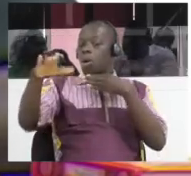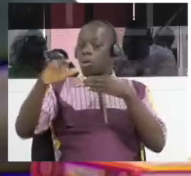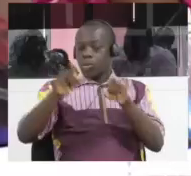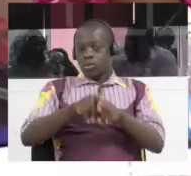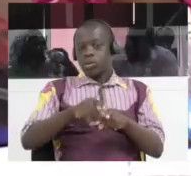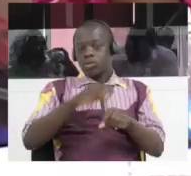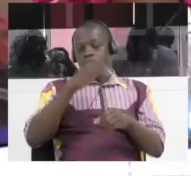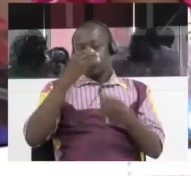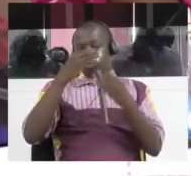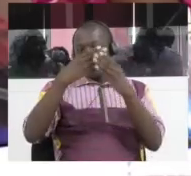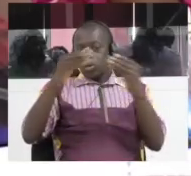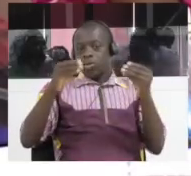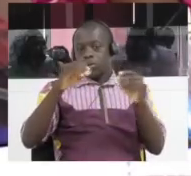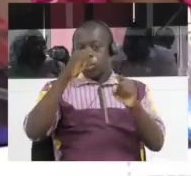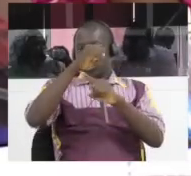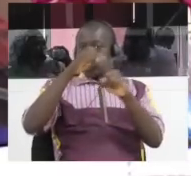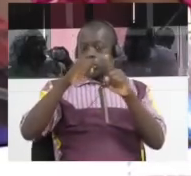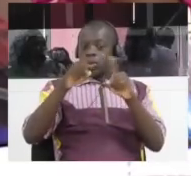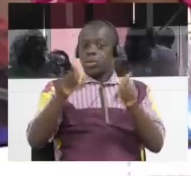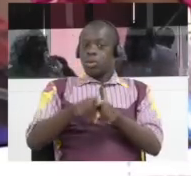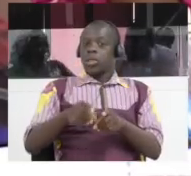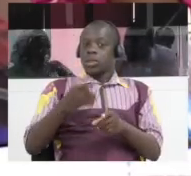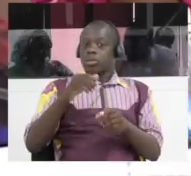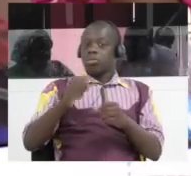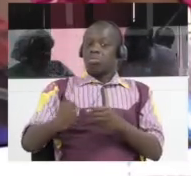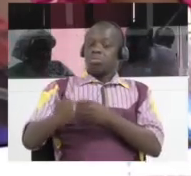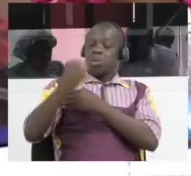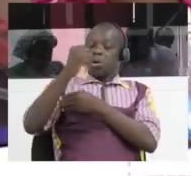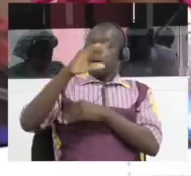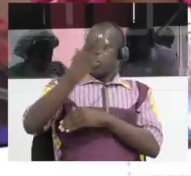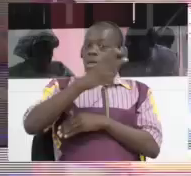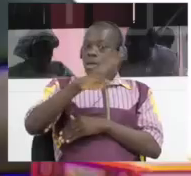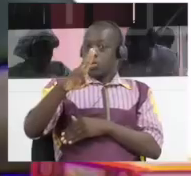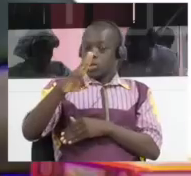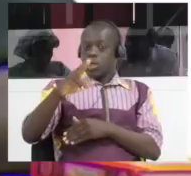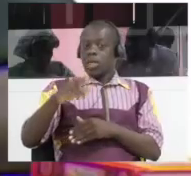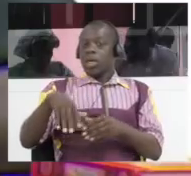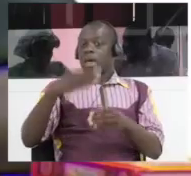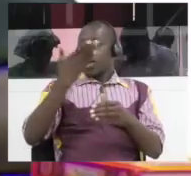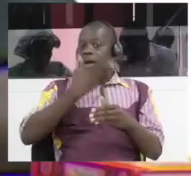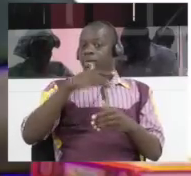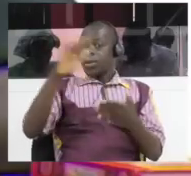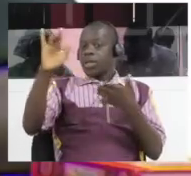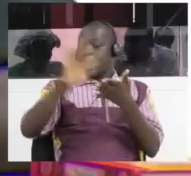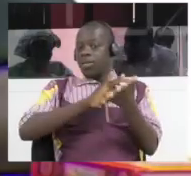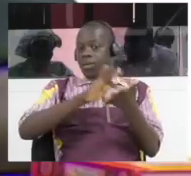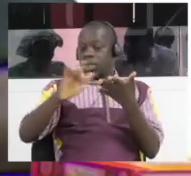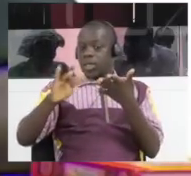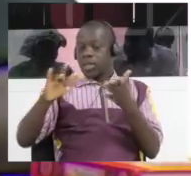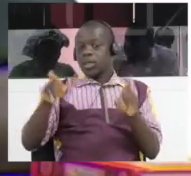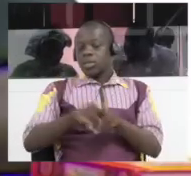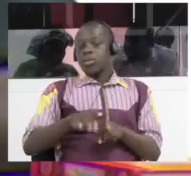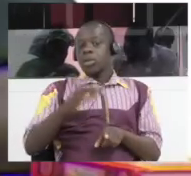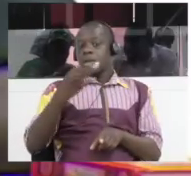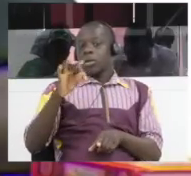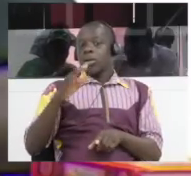situation. He also told me that power cannot exist in a vacuum, and as soon as we get there, if it